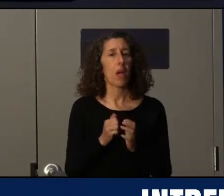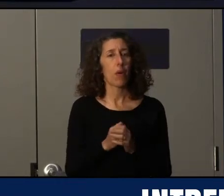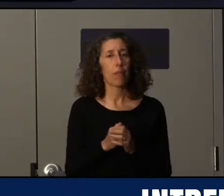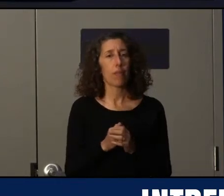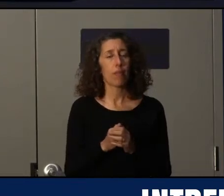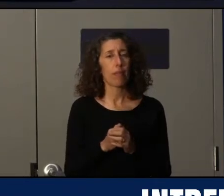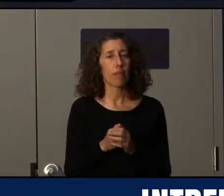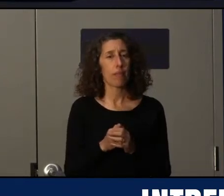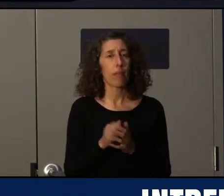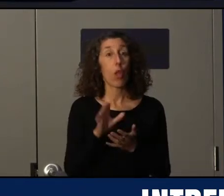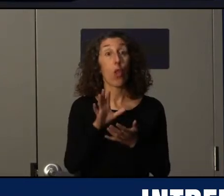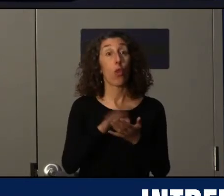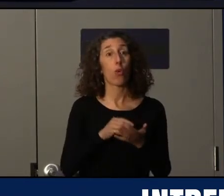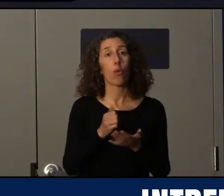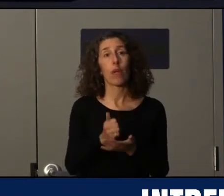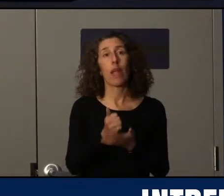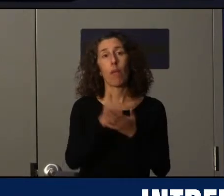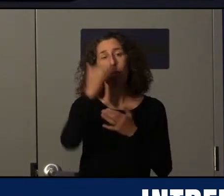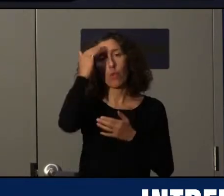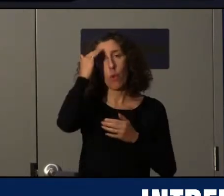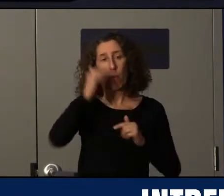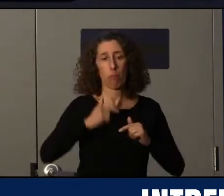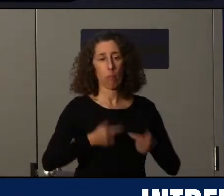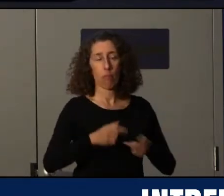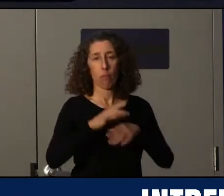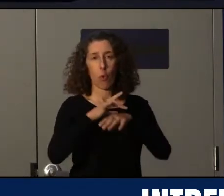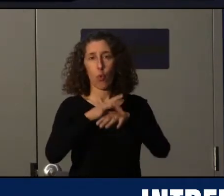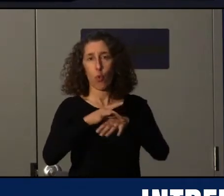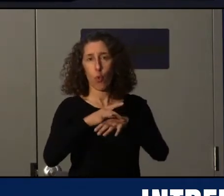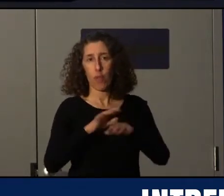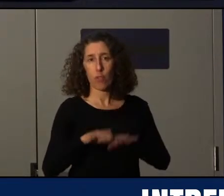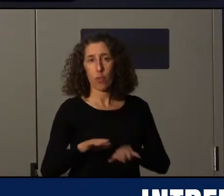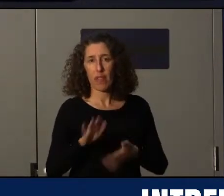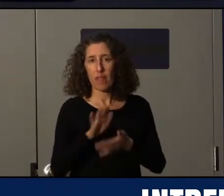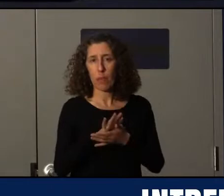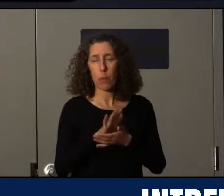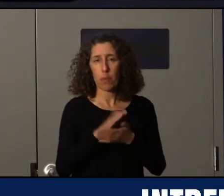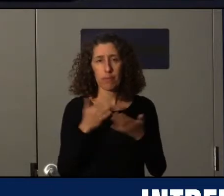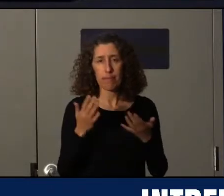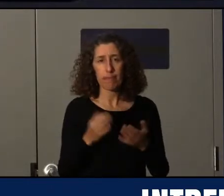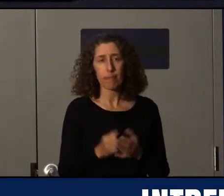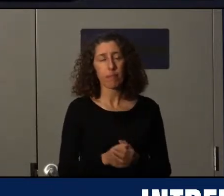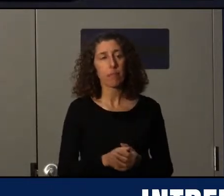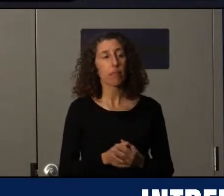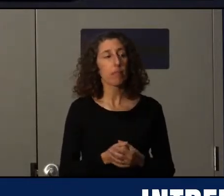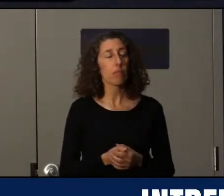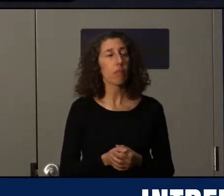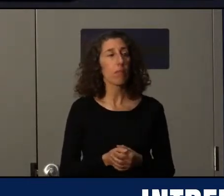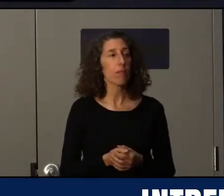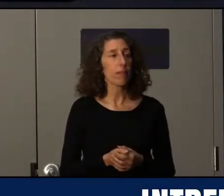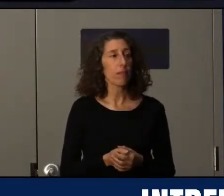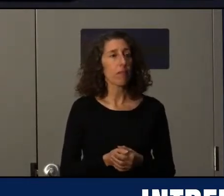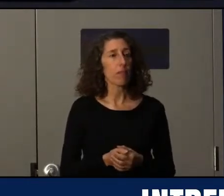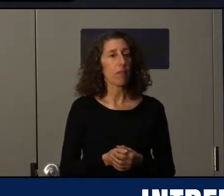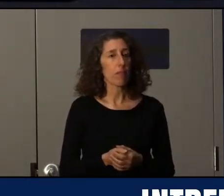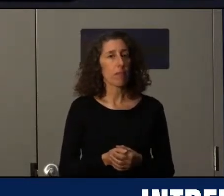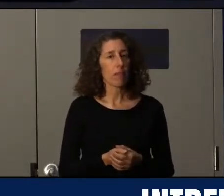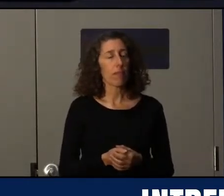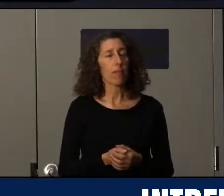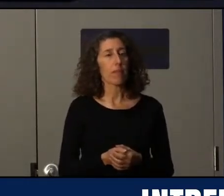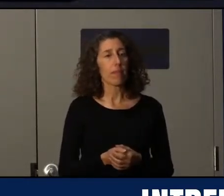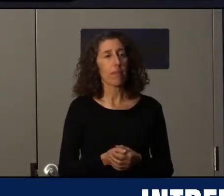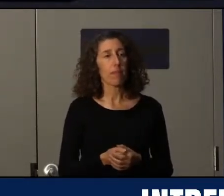is important, we should hear important now. I think, for me, the first pushback was when I brought it